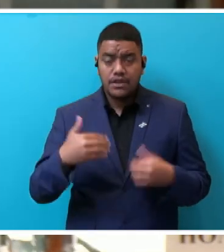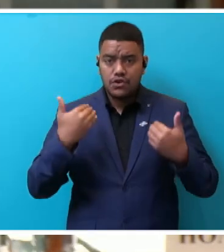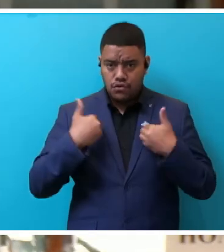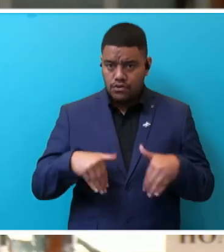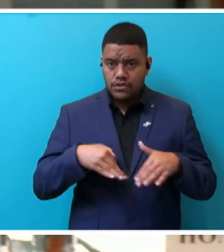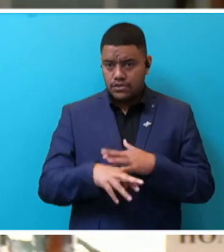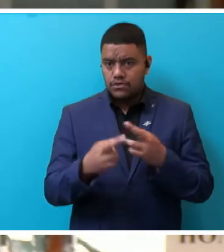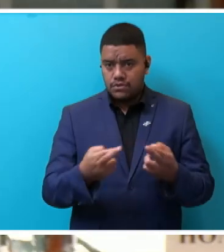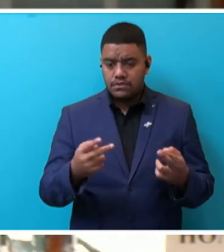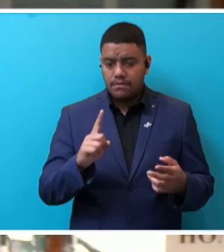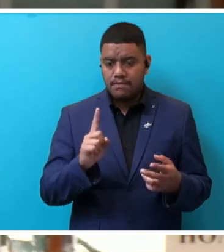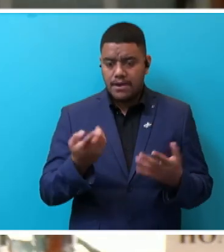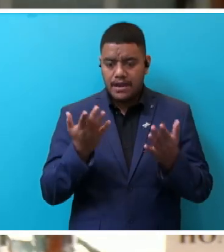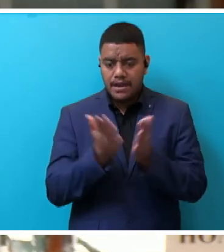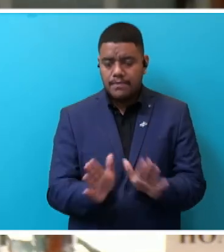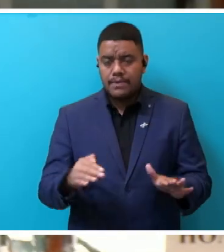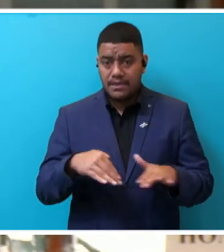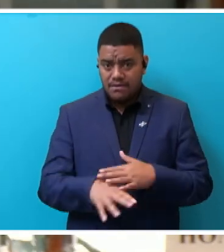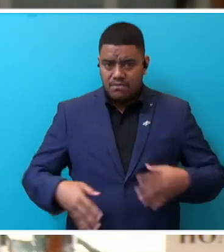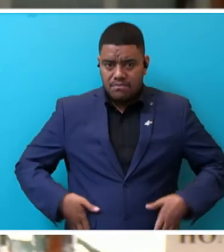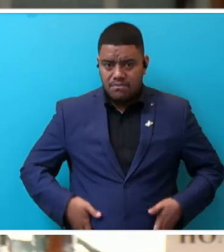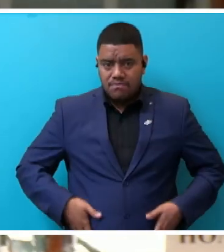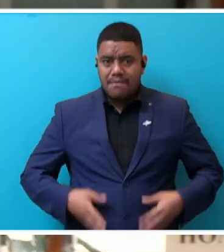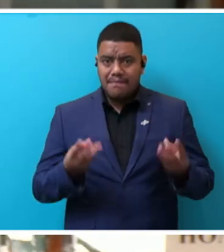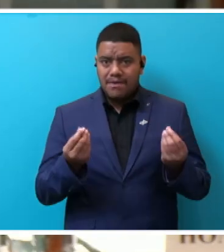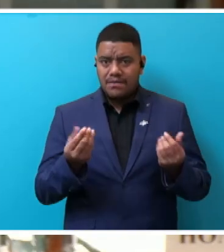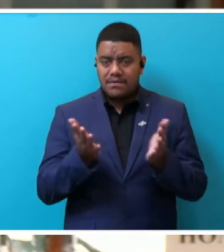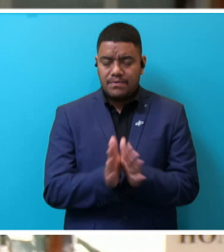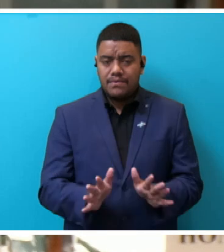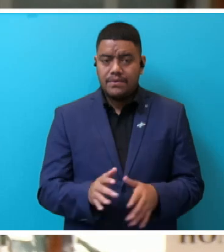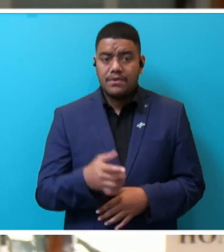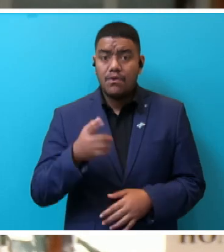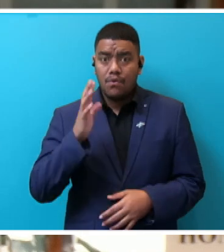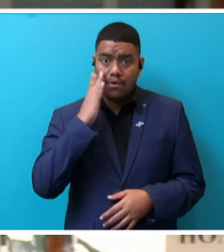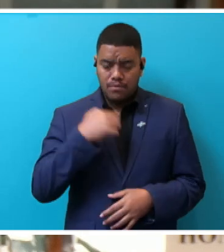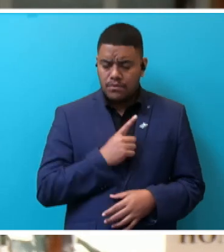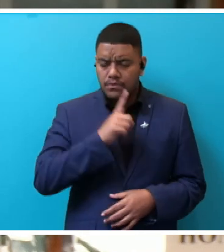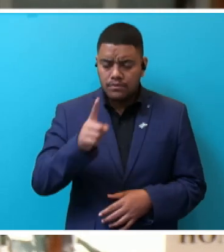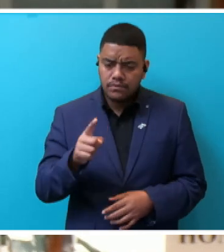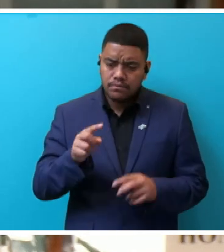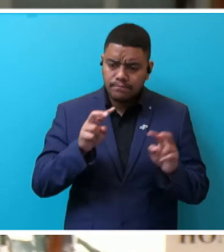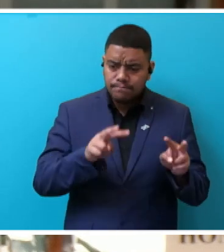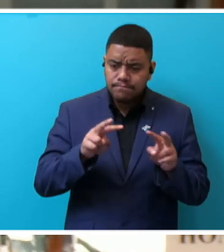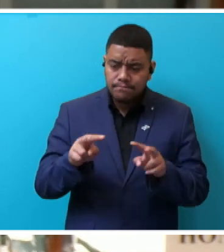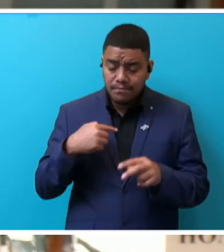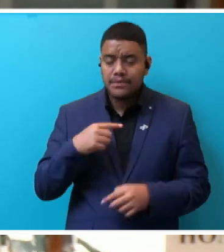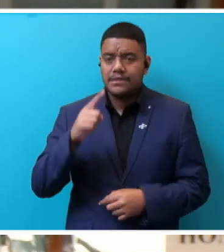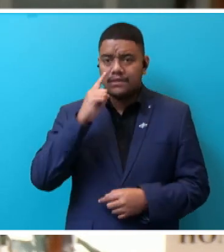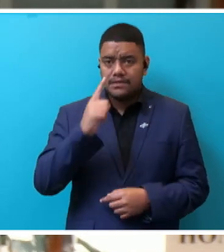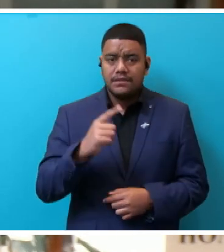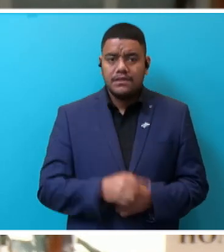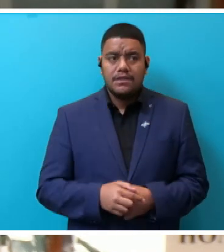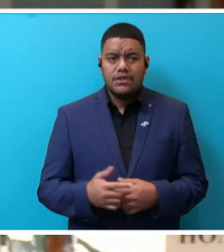but empty in pocket, which is very true. Because while exploring Mount Kasi, Madam Speaker, I have seen